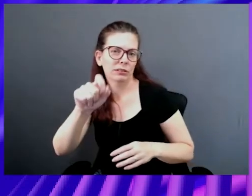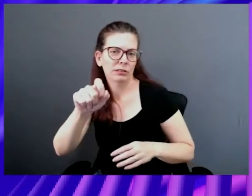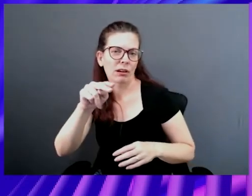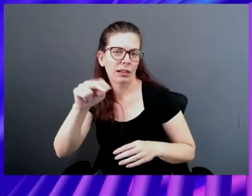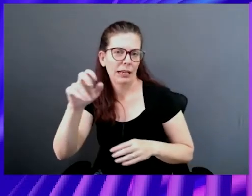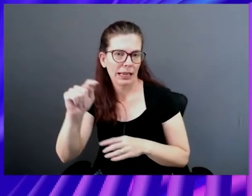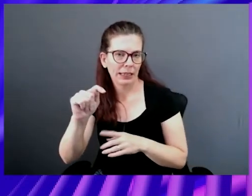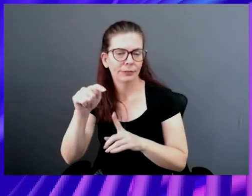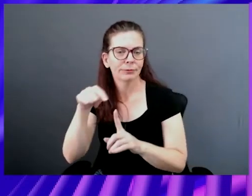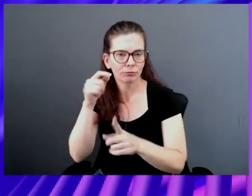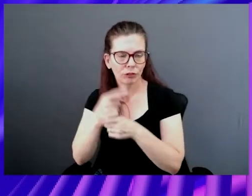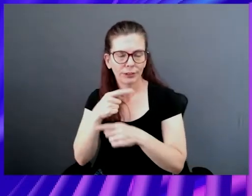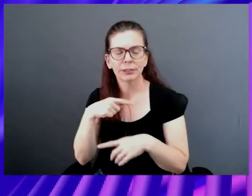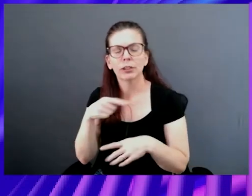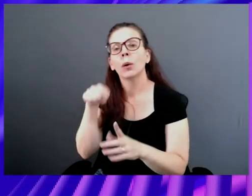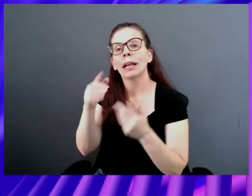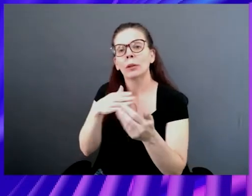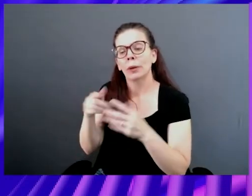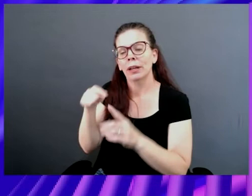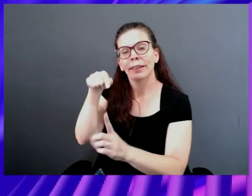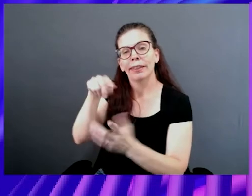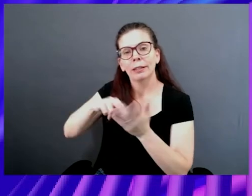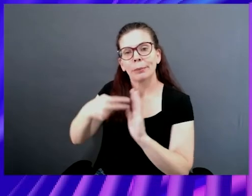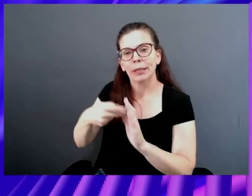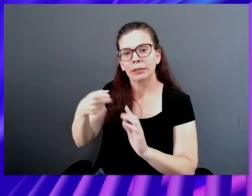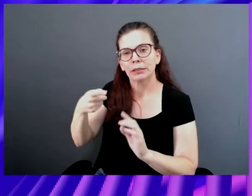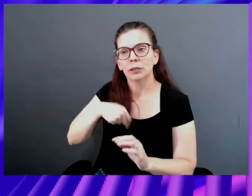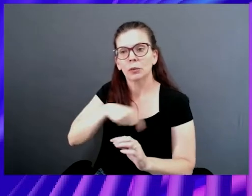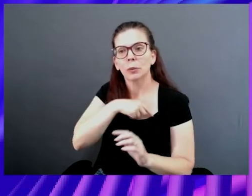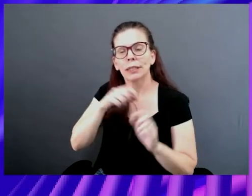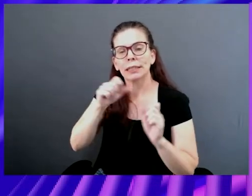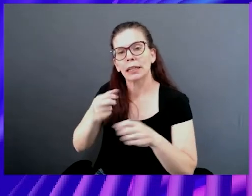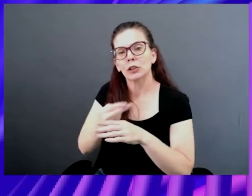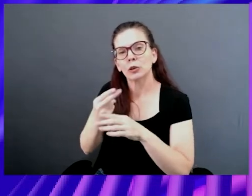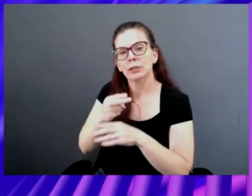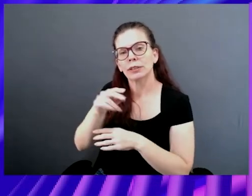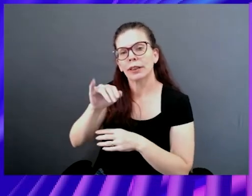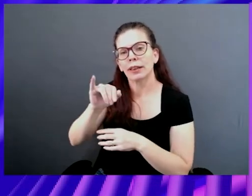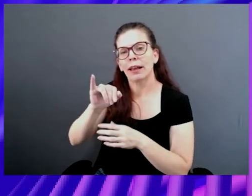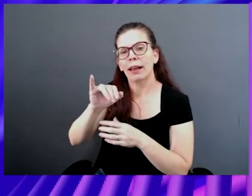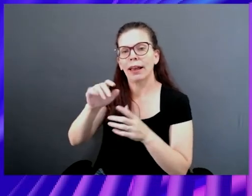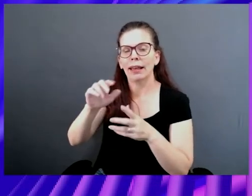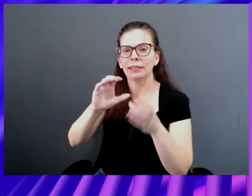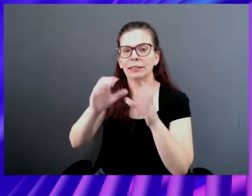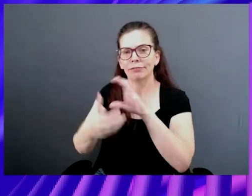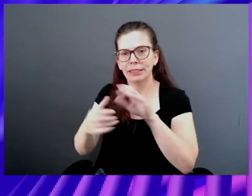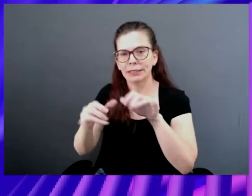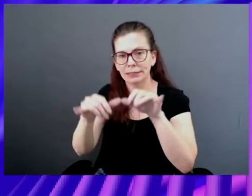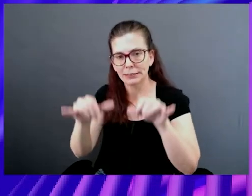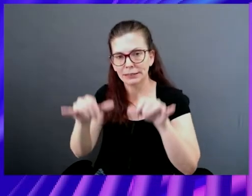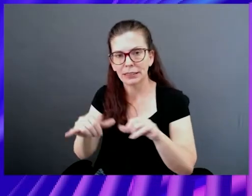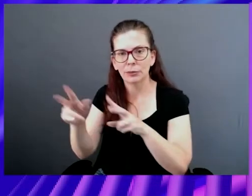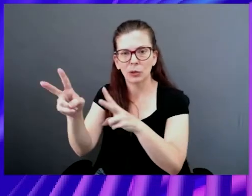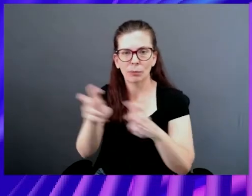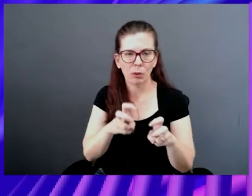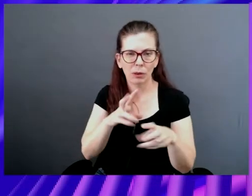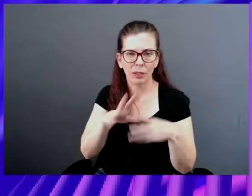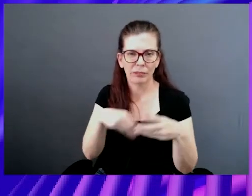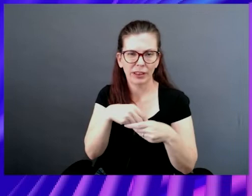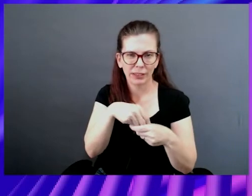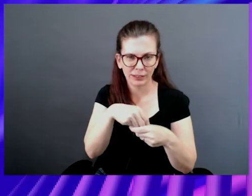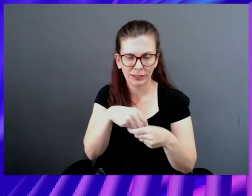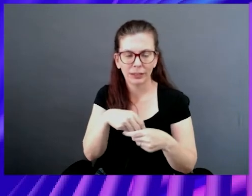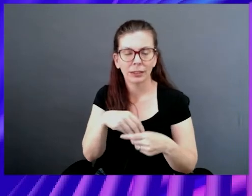So essentially, we get it's using the configuration systems. It's pulling all that stuff in there, and we have all